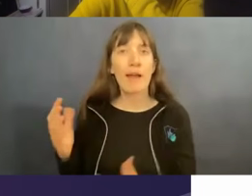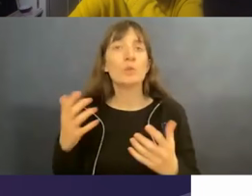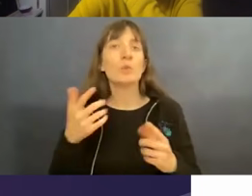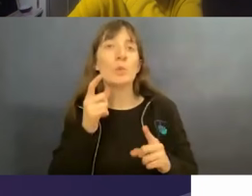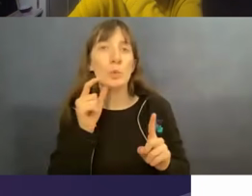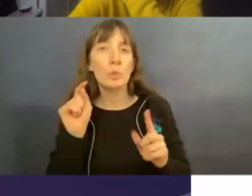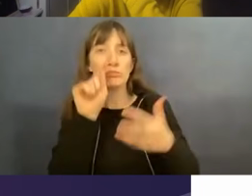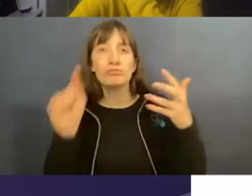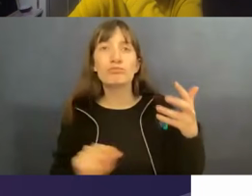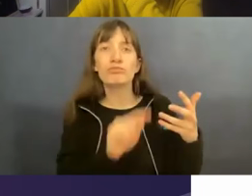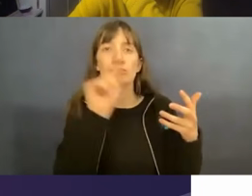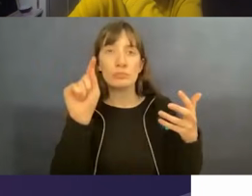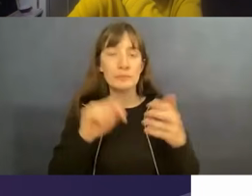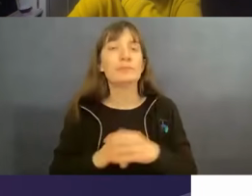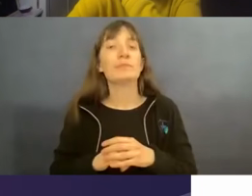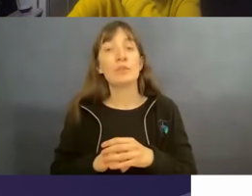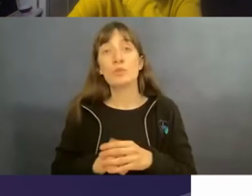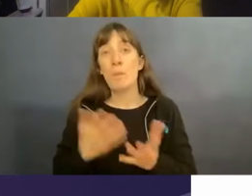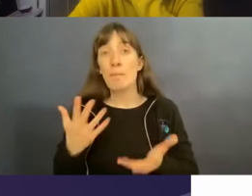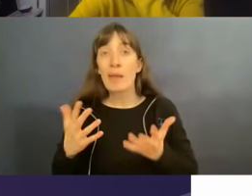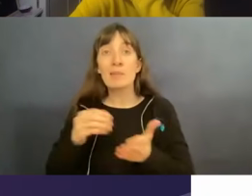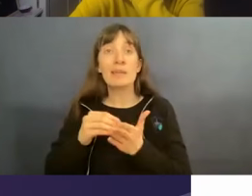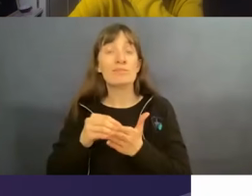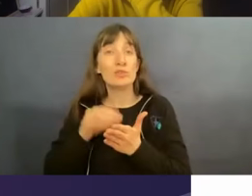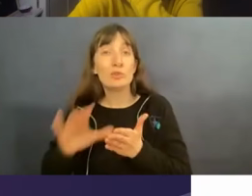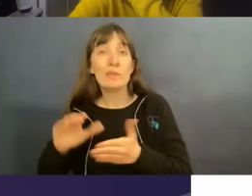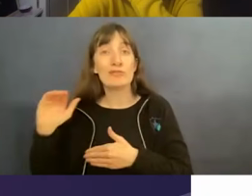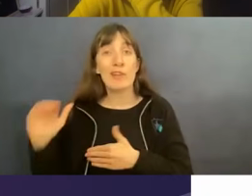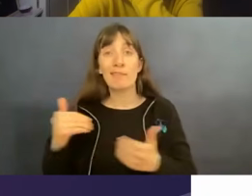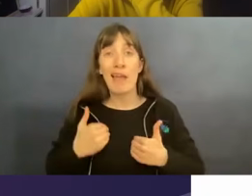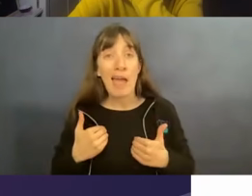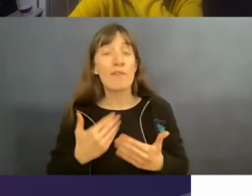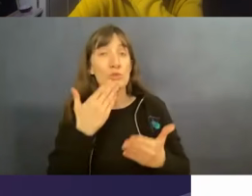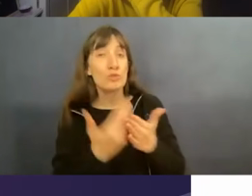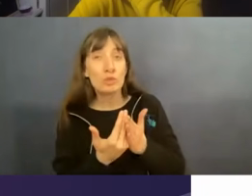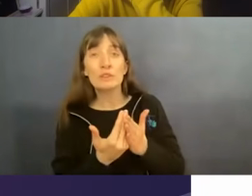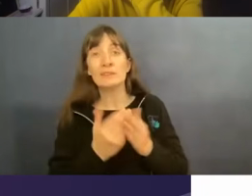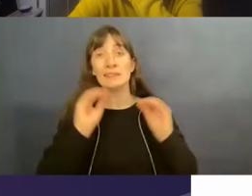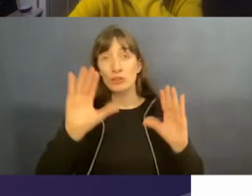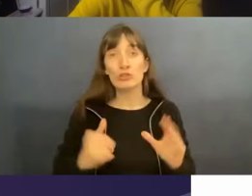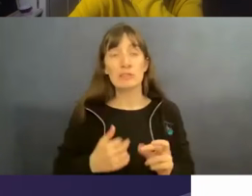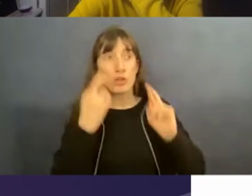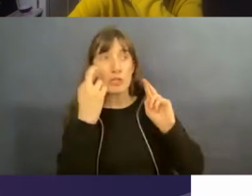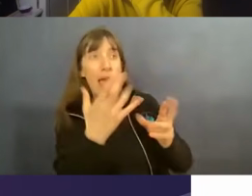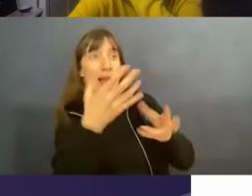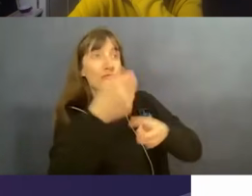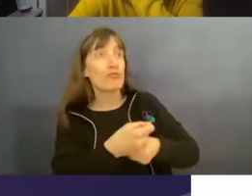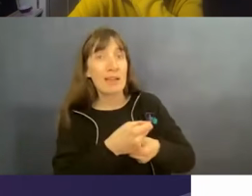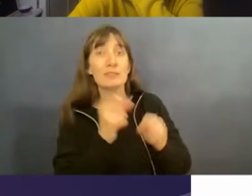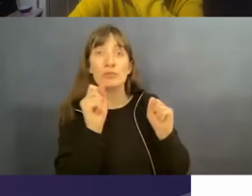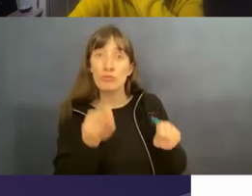have specific teachers that they really trust and appreciate and feel comfortable sharing with. So that might be